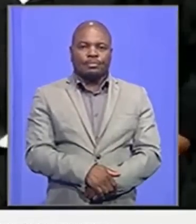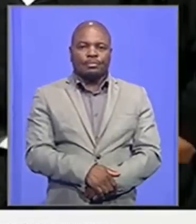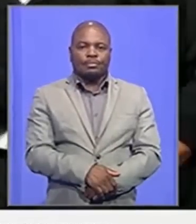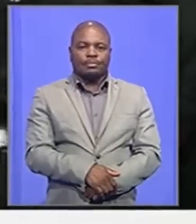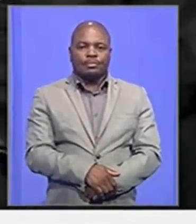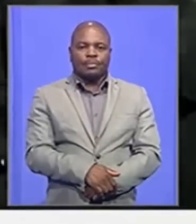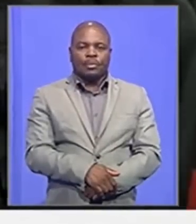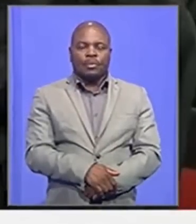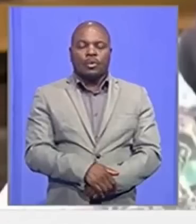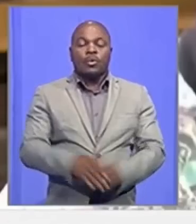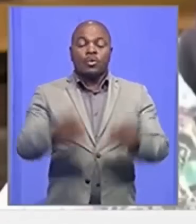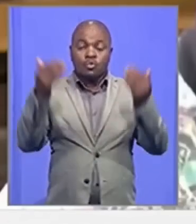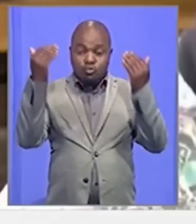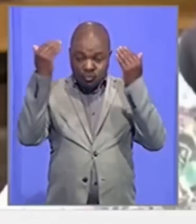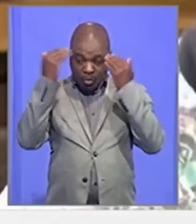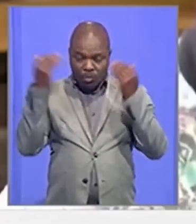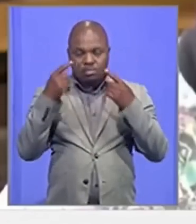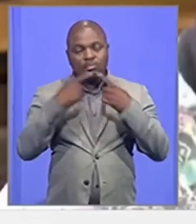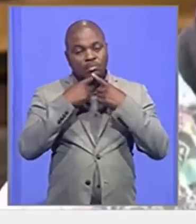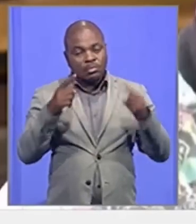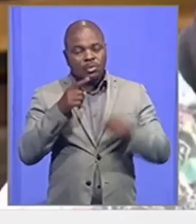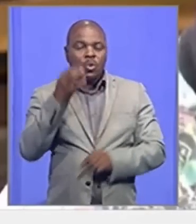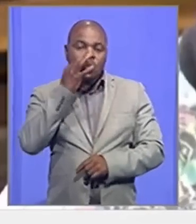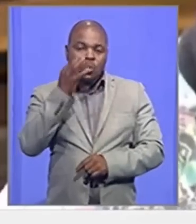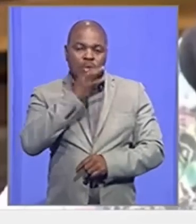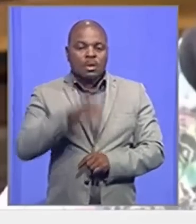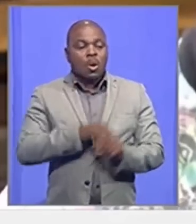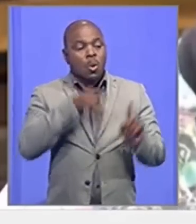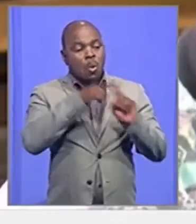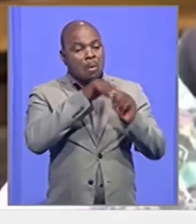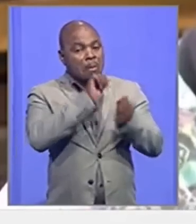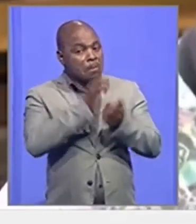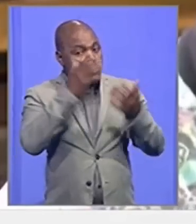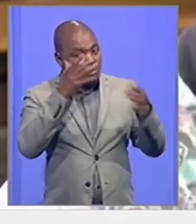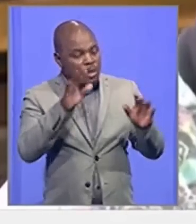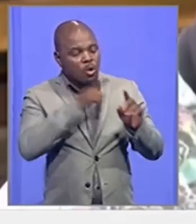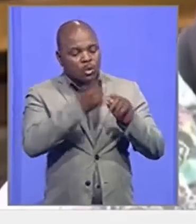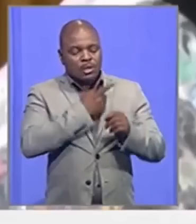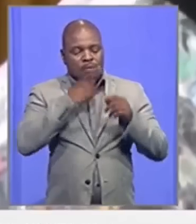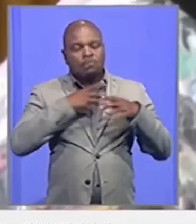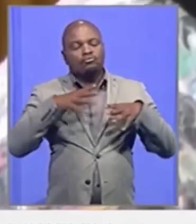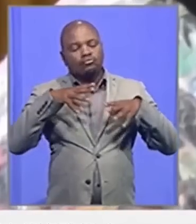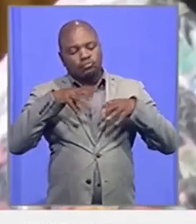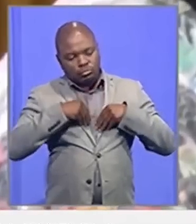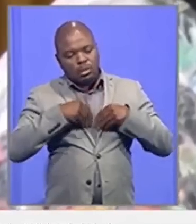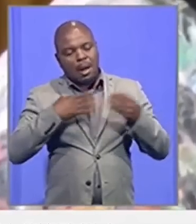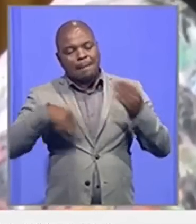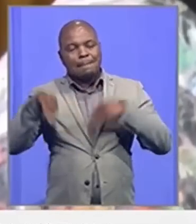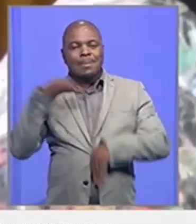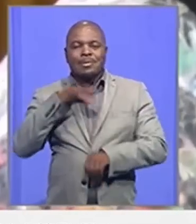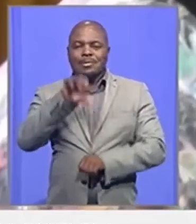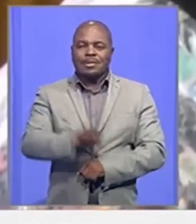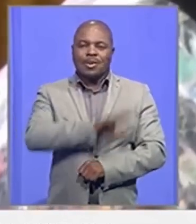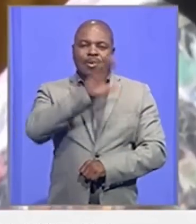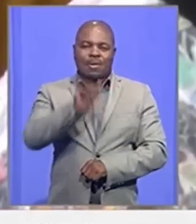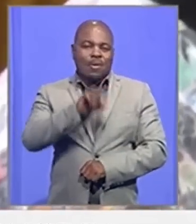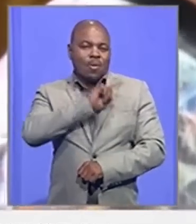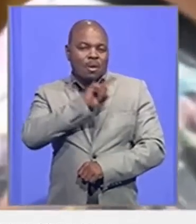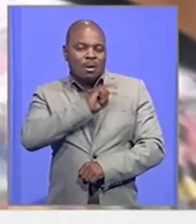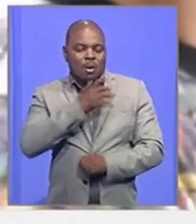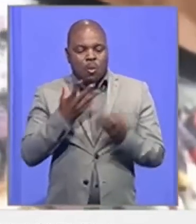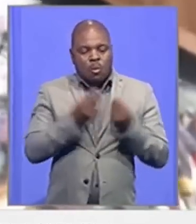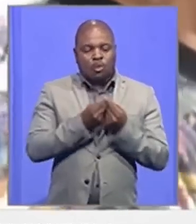Moatlhodi Philip Lopsa o laetse gore morago ga go tshwarwa makudumana o dumetse ka boene go boela kwa Afrika Borwa gonne a batla go nna le bana ba